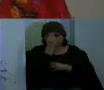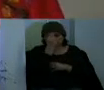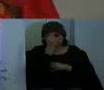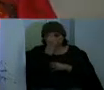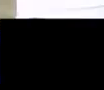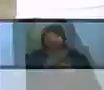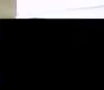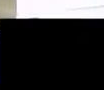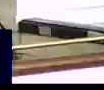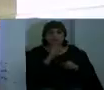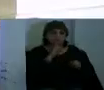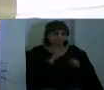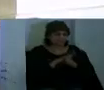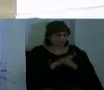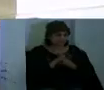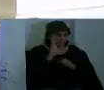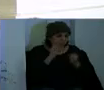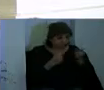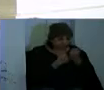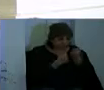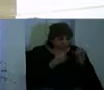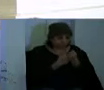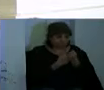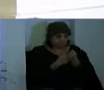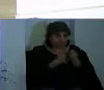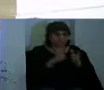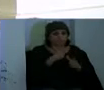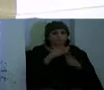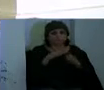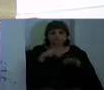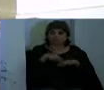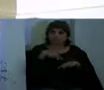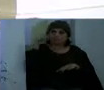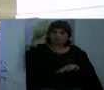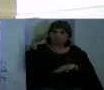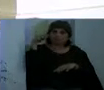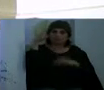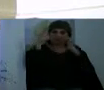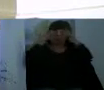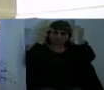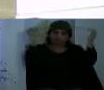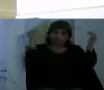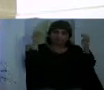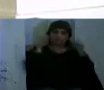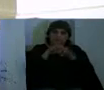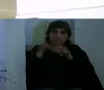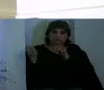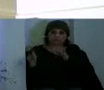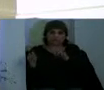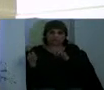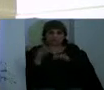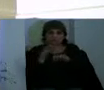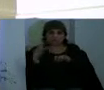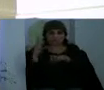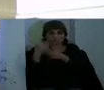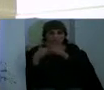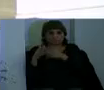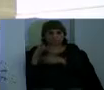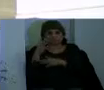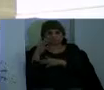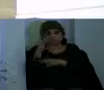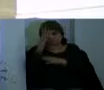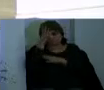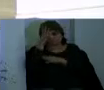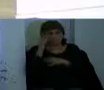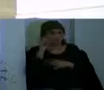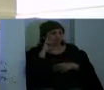seated at the right hand of the Father. Well, that's what most people can tell you. I think